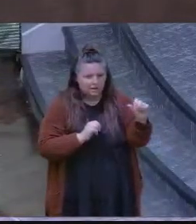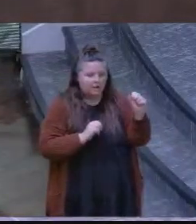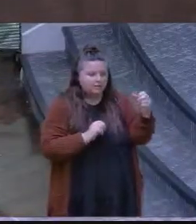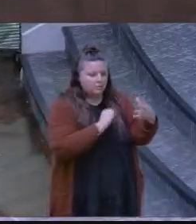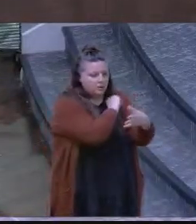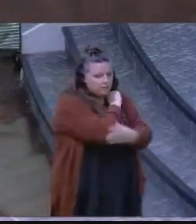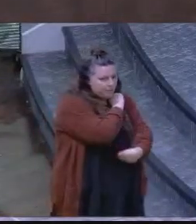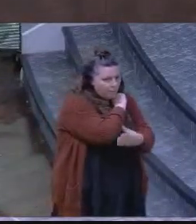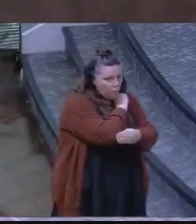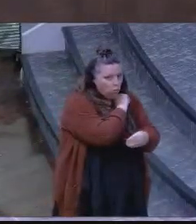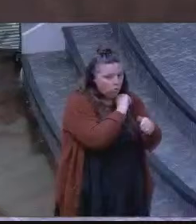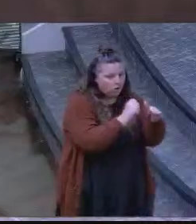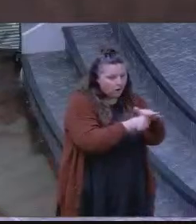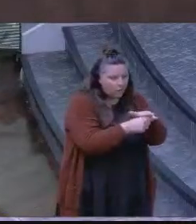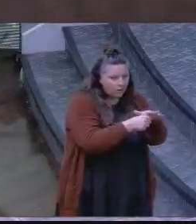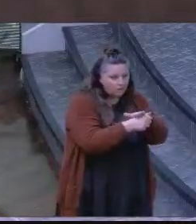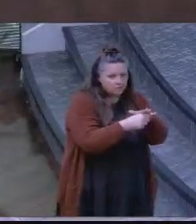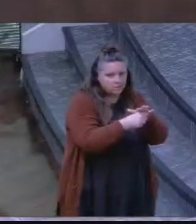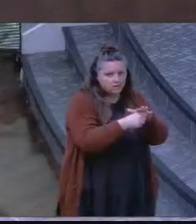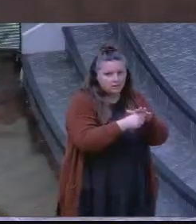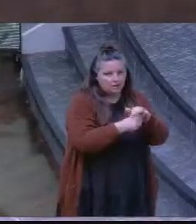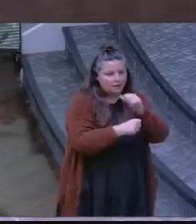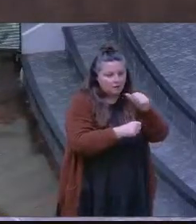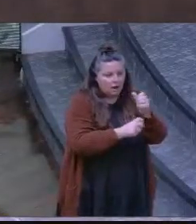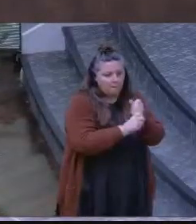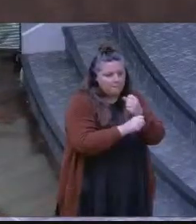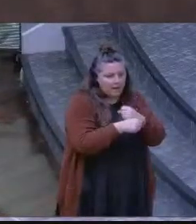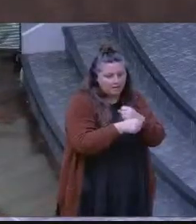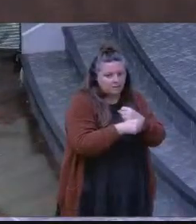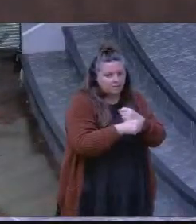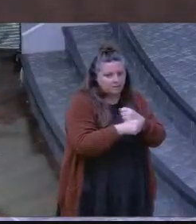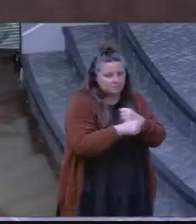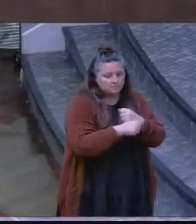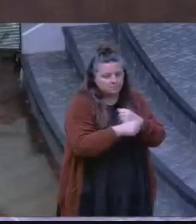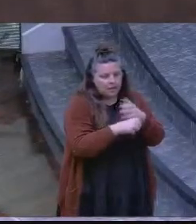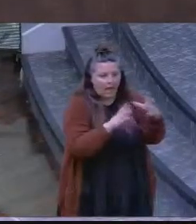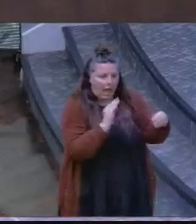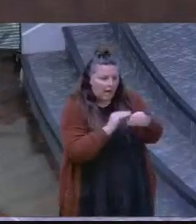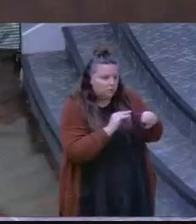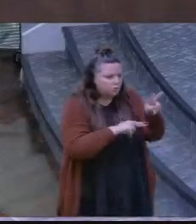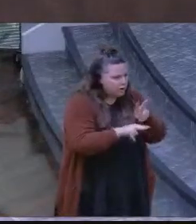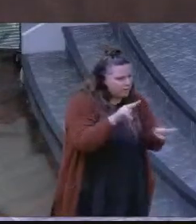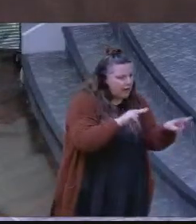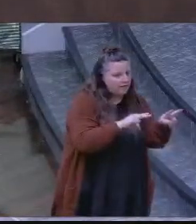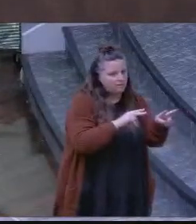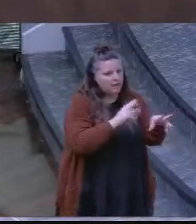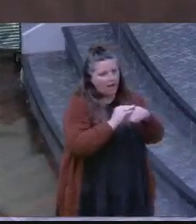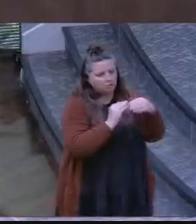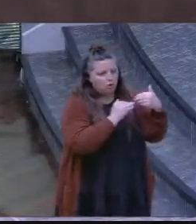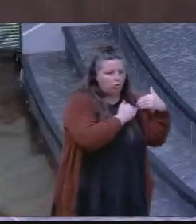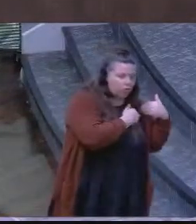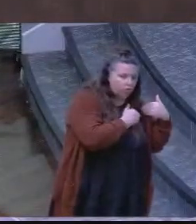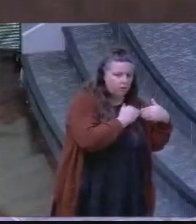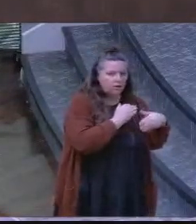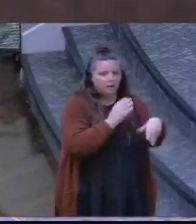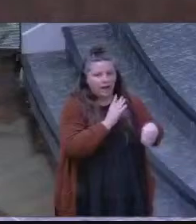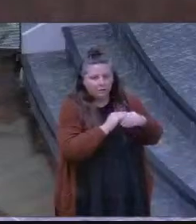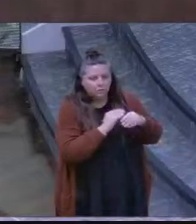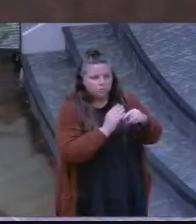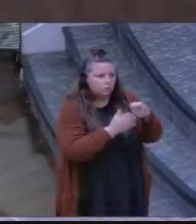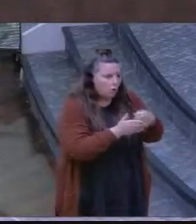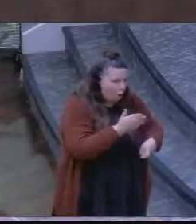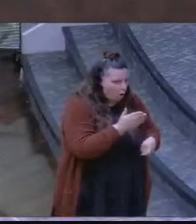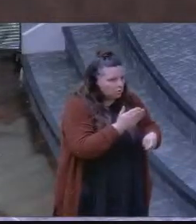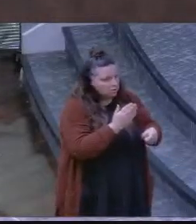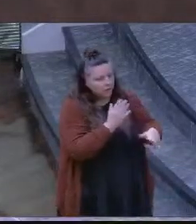of the city, it just doesn't create this extra surveillance, extra ticket, extra cost, extra, you